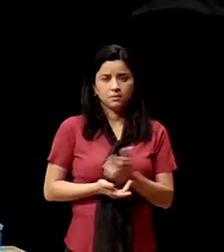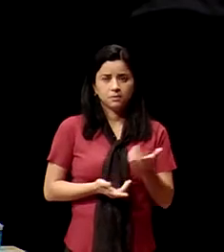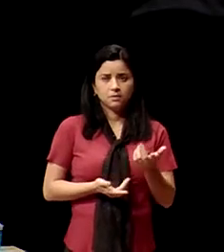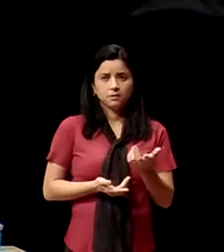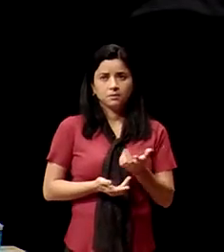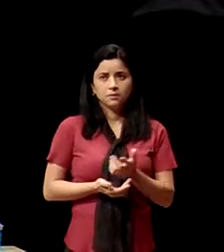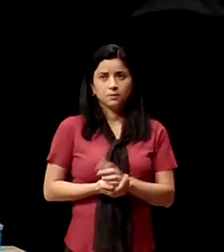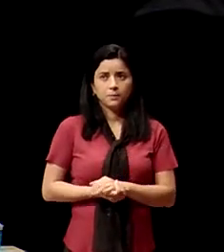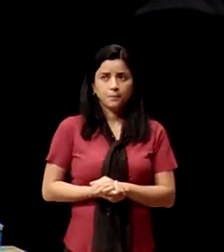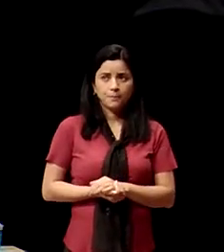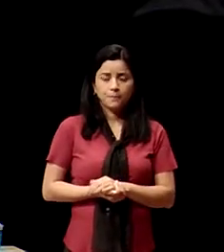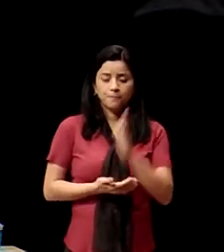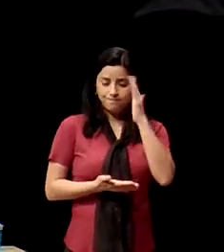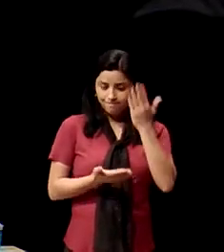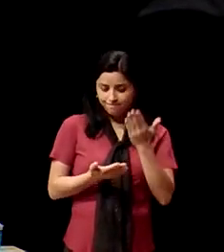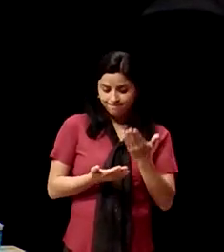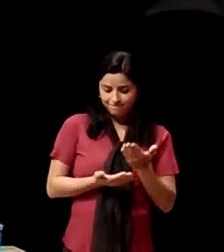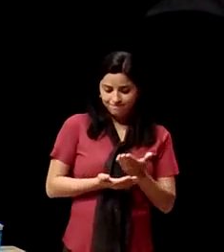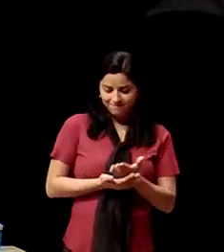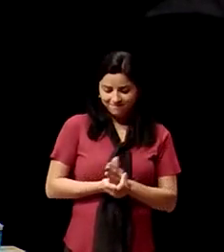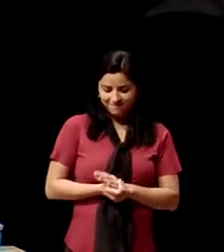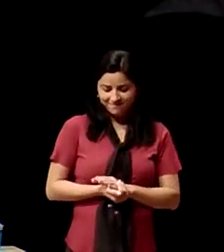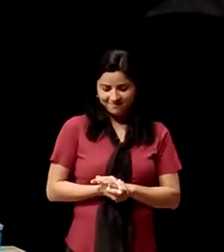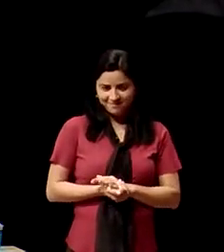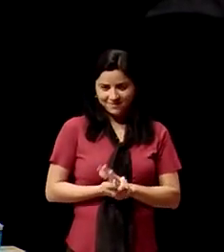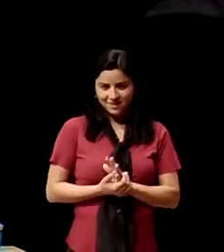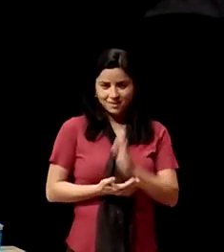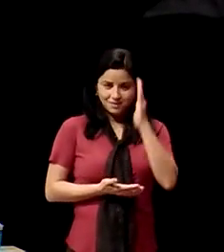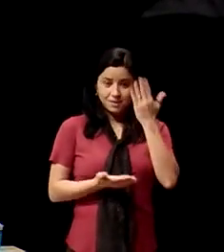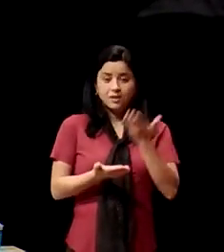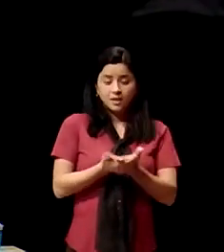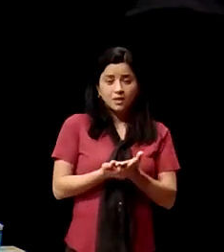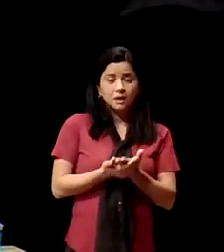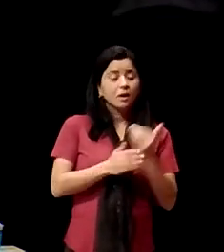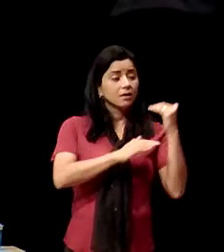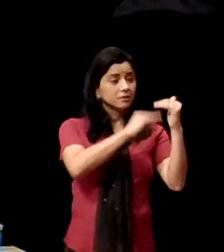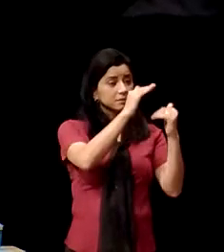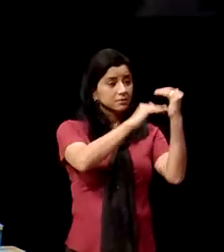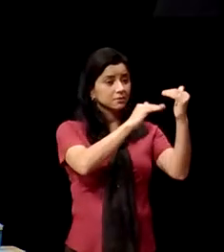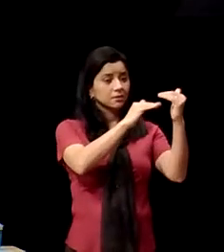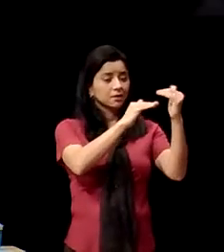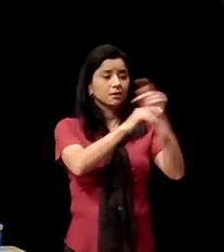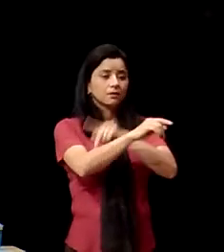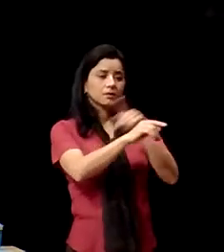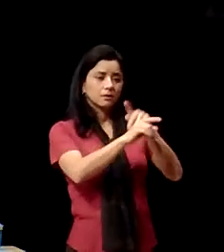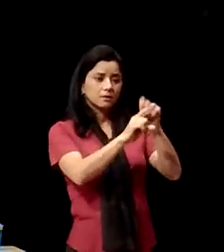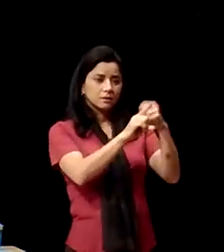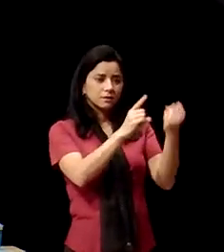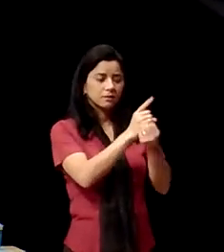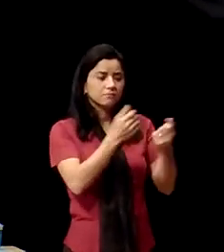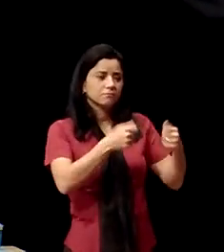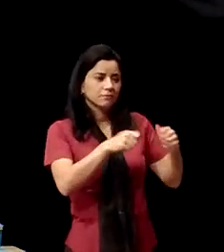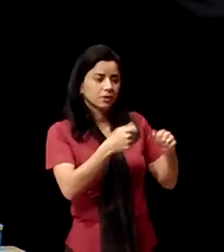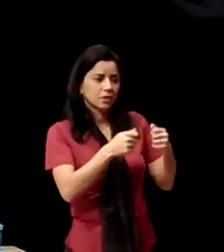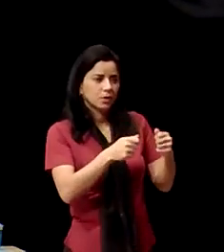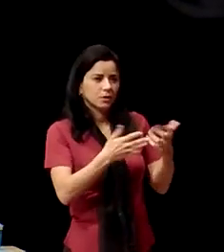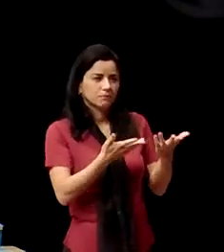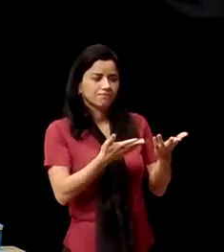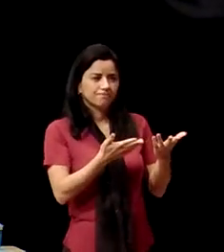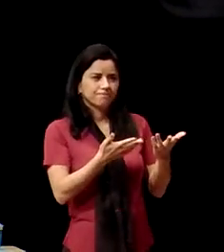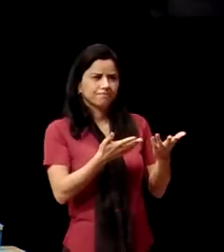and promotes international cooperation. O desenvolvimento da pedagogia social, ela precisa